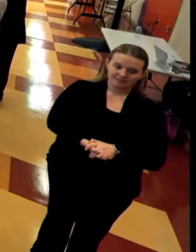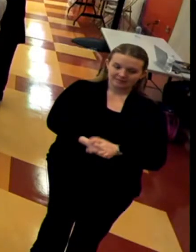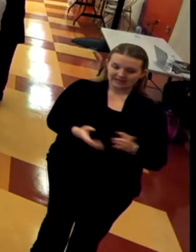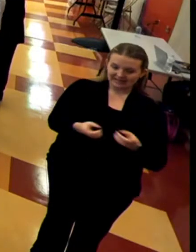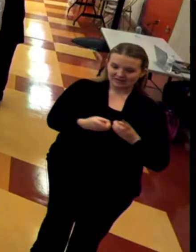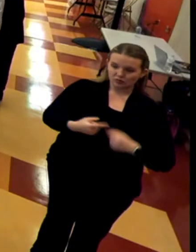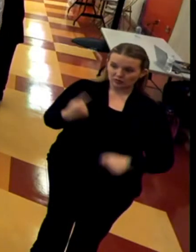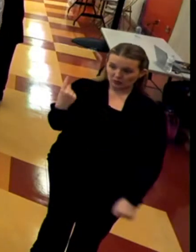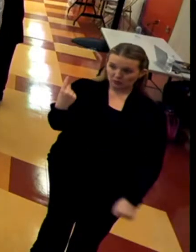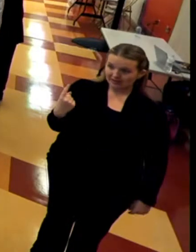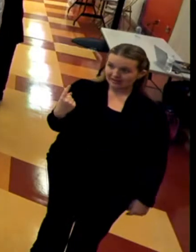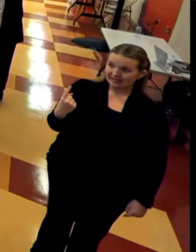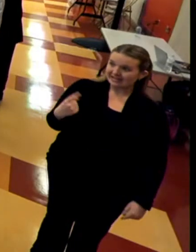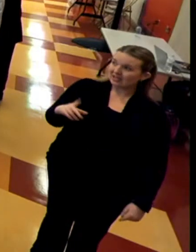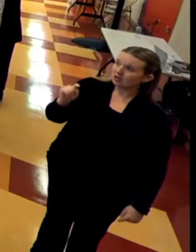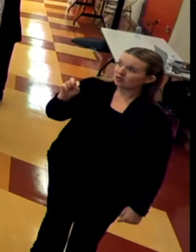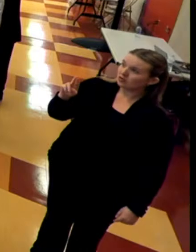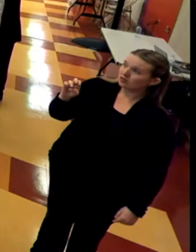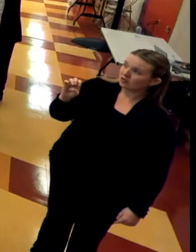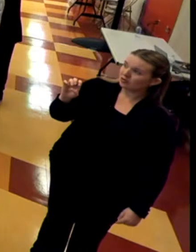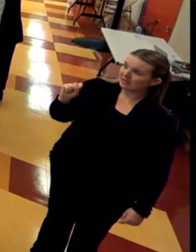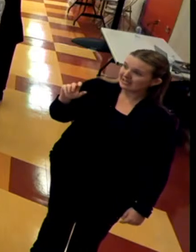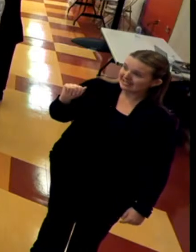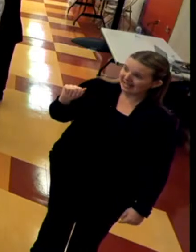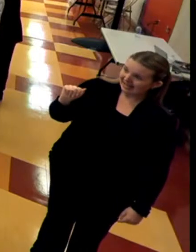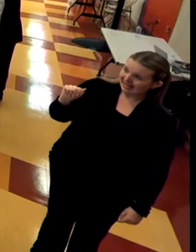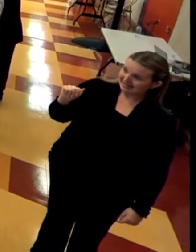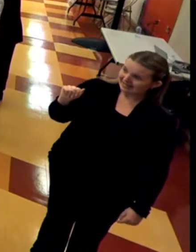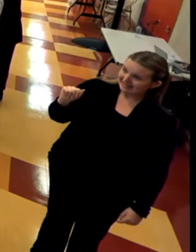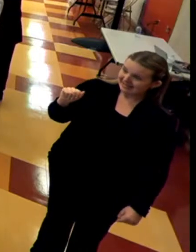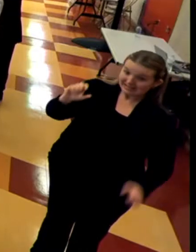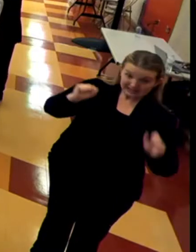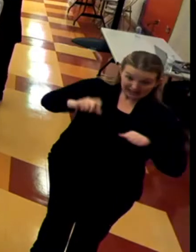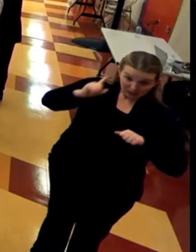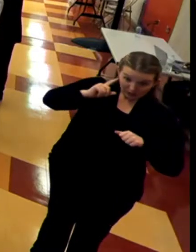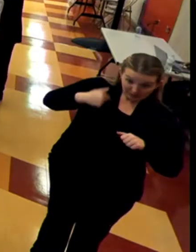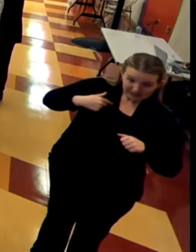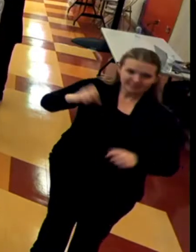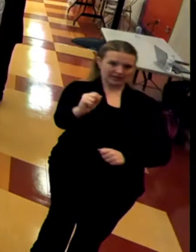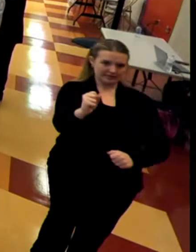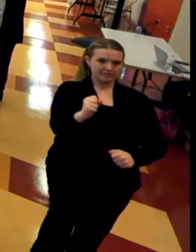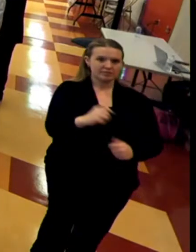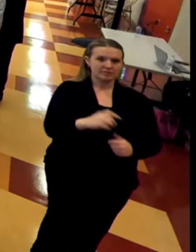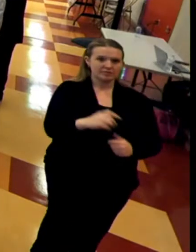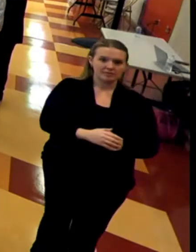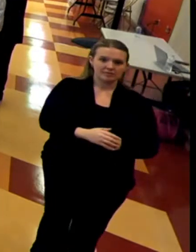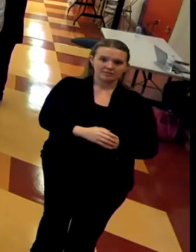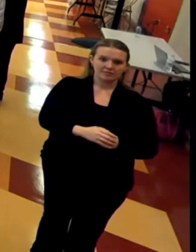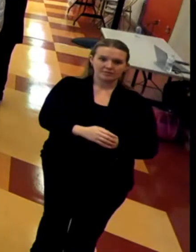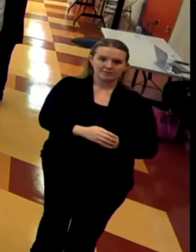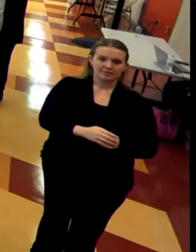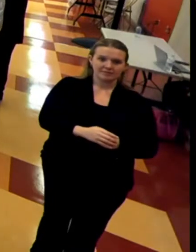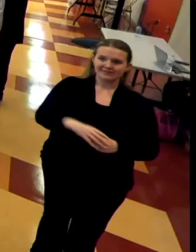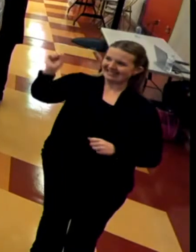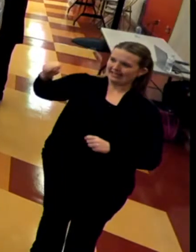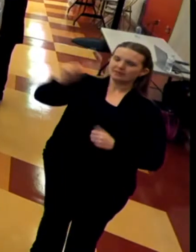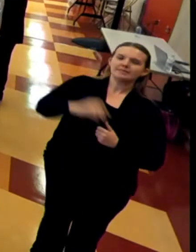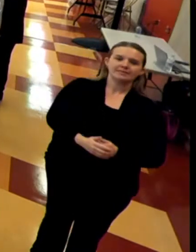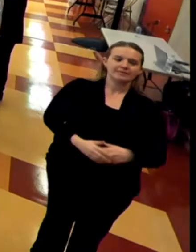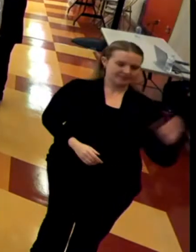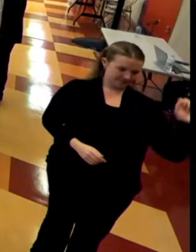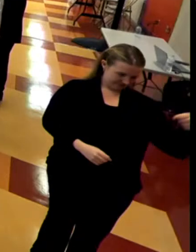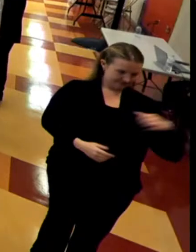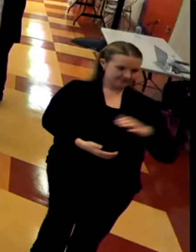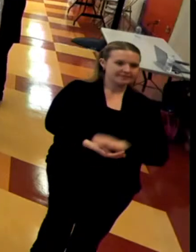District 1? This is Teresa. Can you hear me? Yes. Okay. Yay.